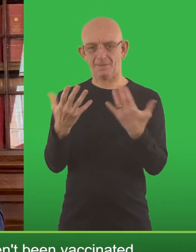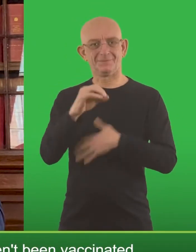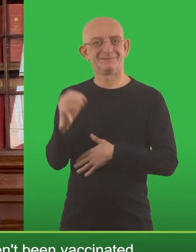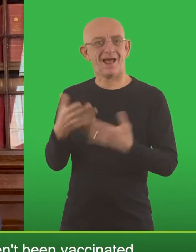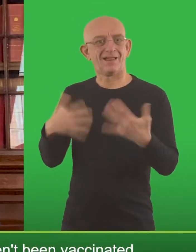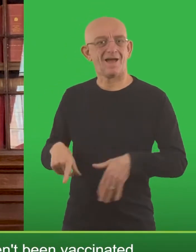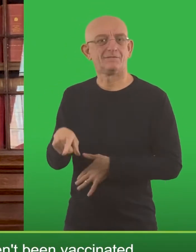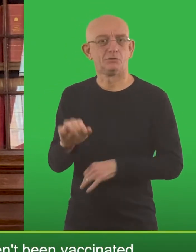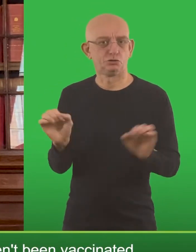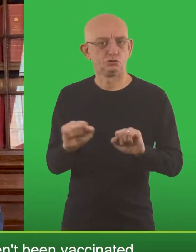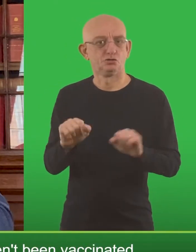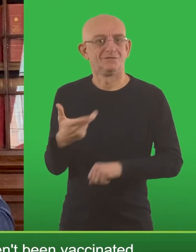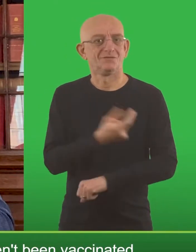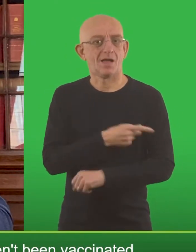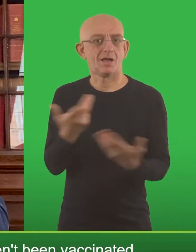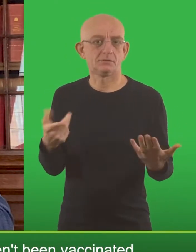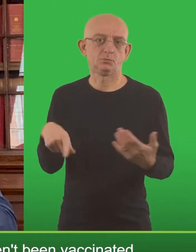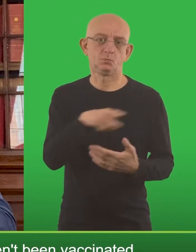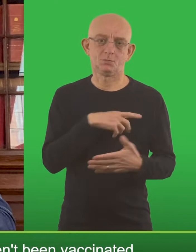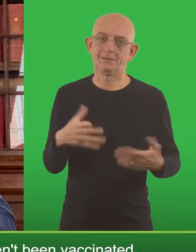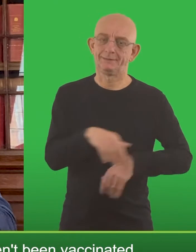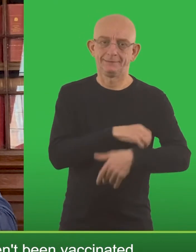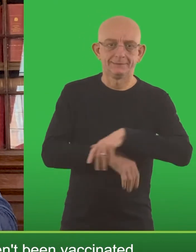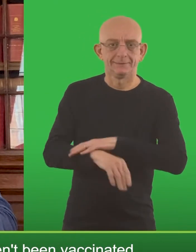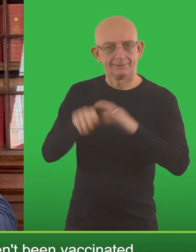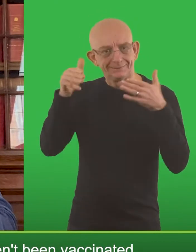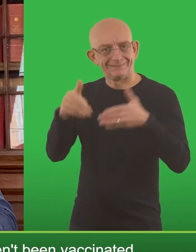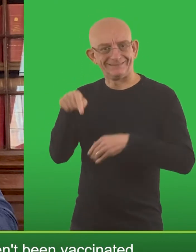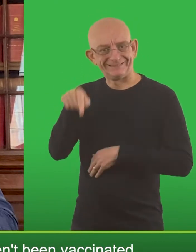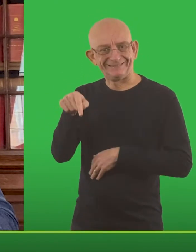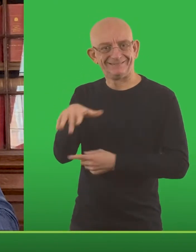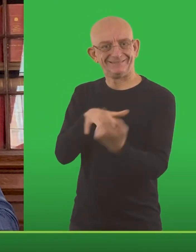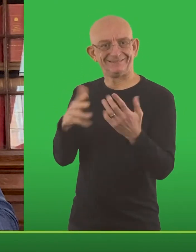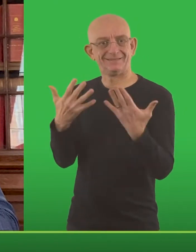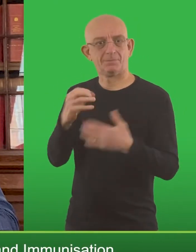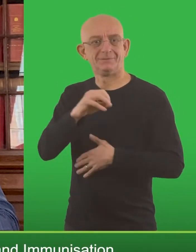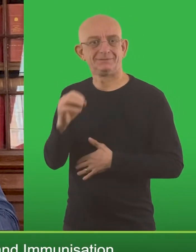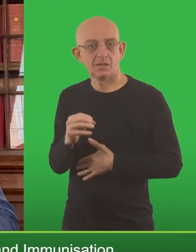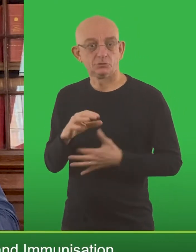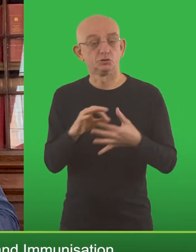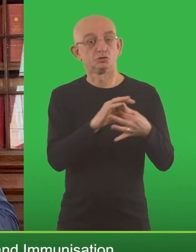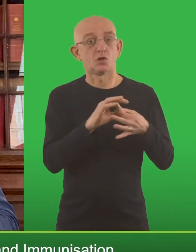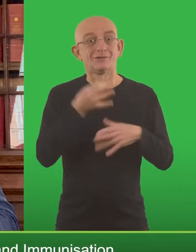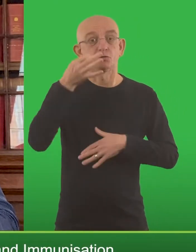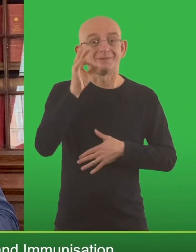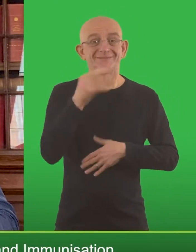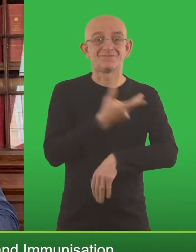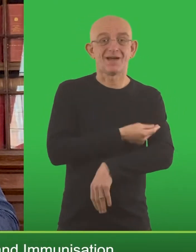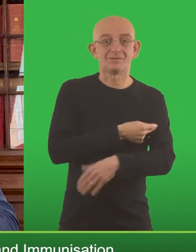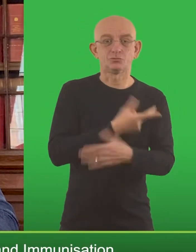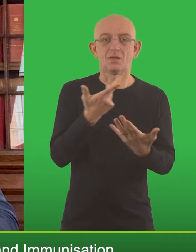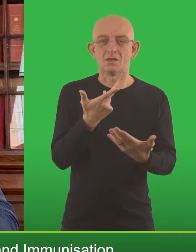still about 10% who haven't been vaccinated, so we're focusing quite hard in that space. So the Joint Committee on